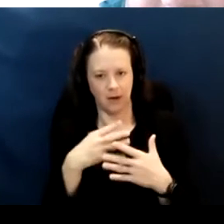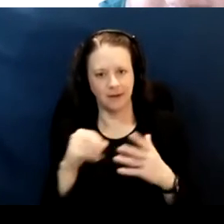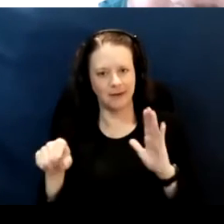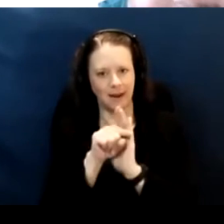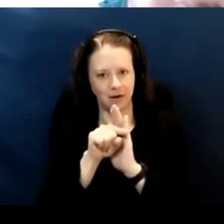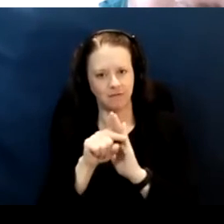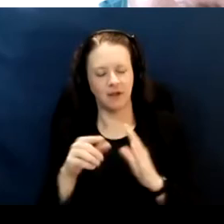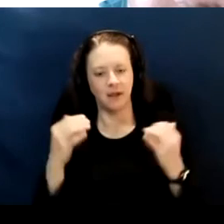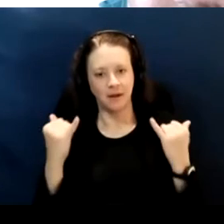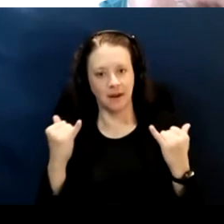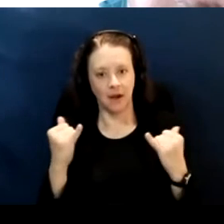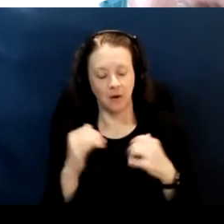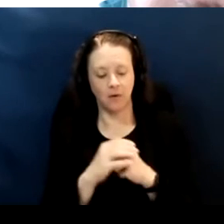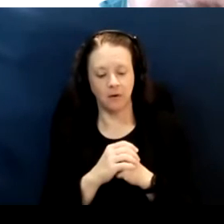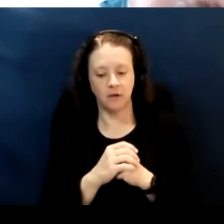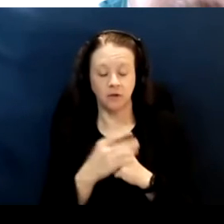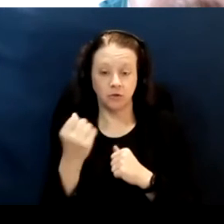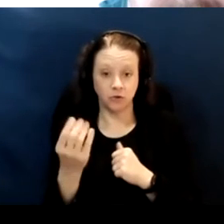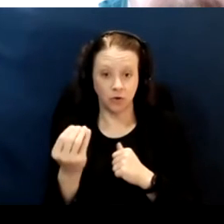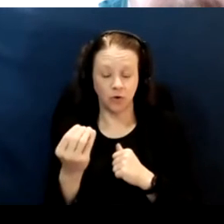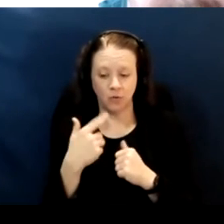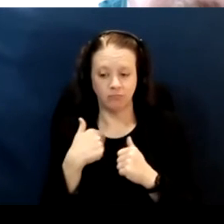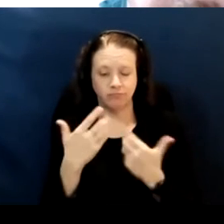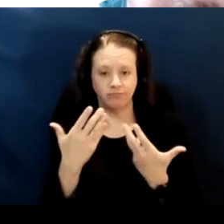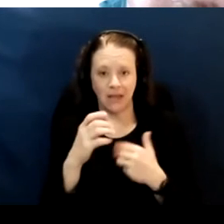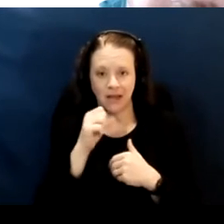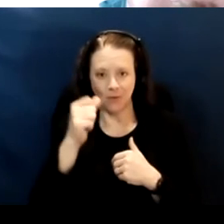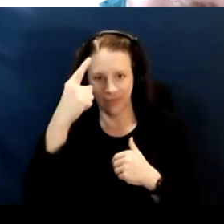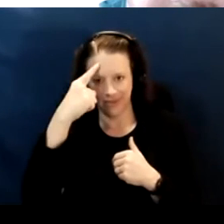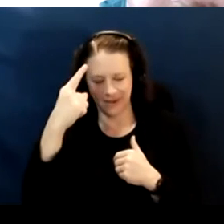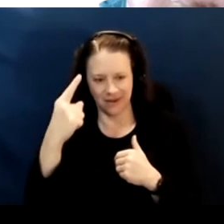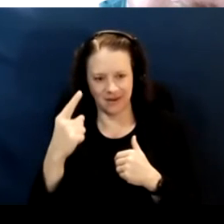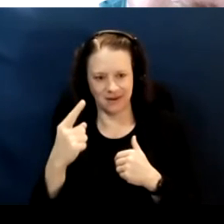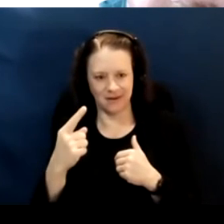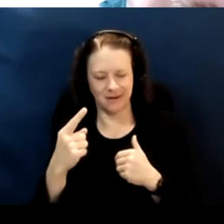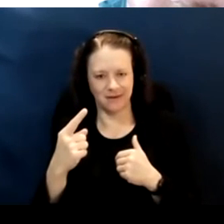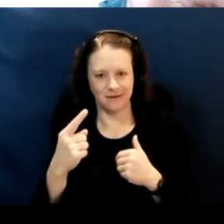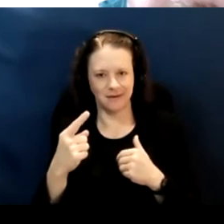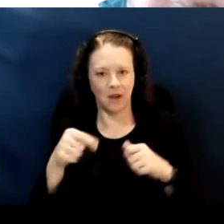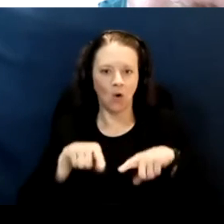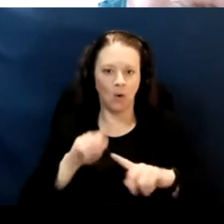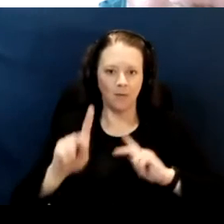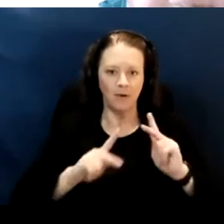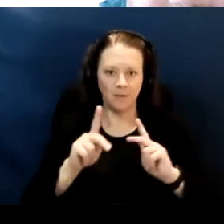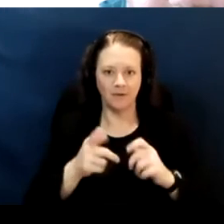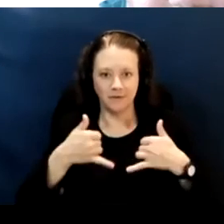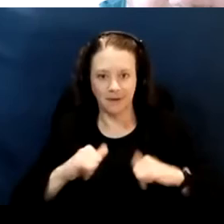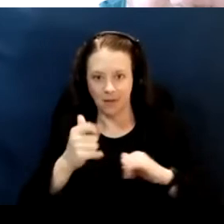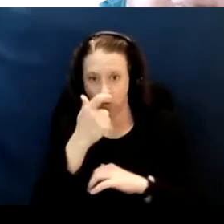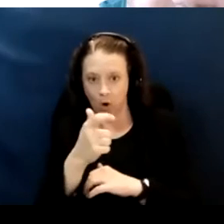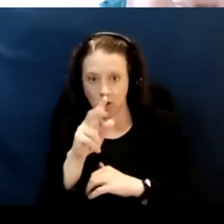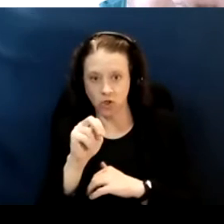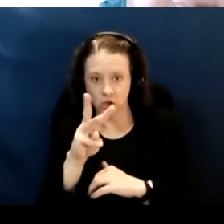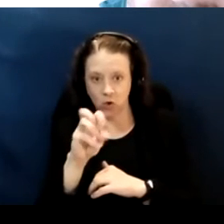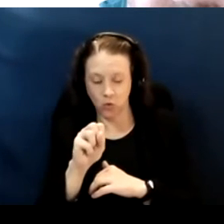negative nowadays. So I don't think, while people still watch the news, I don't